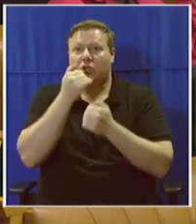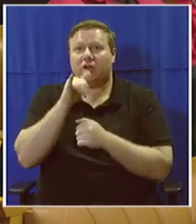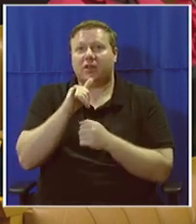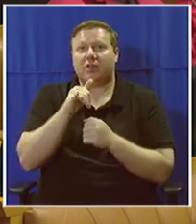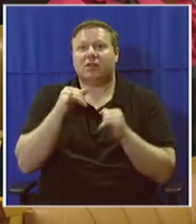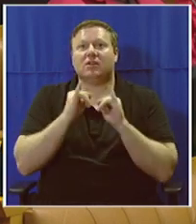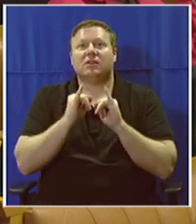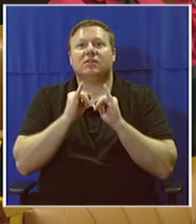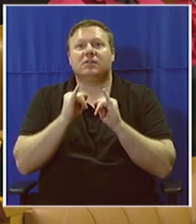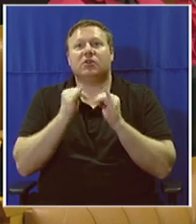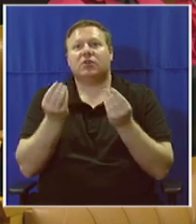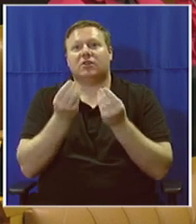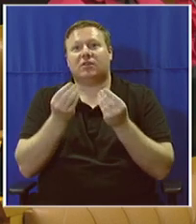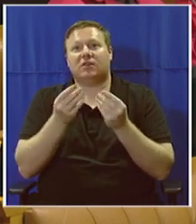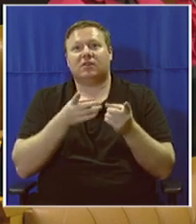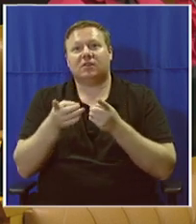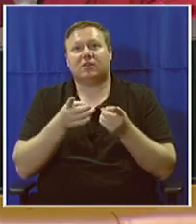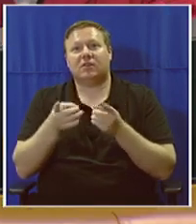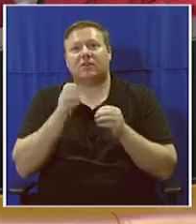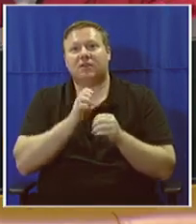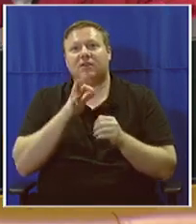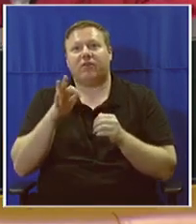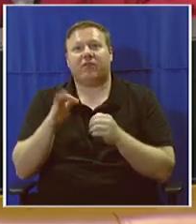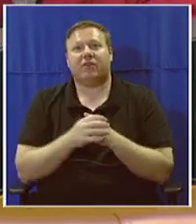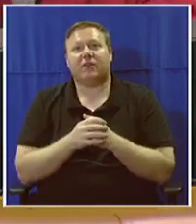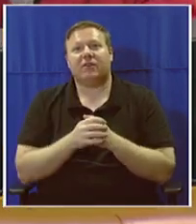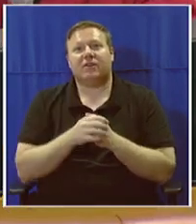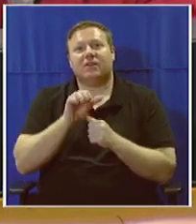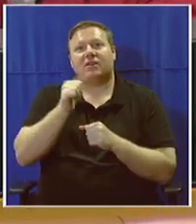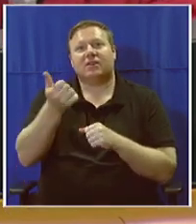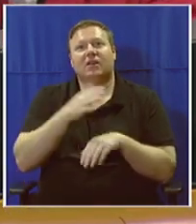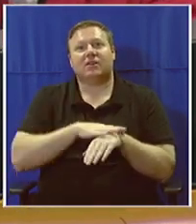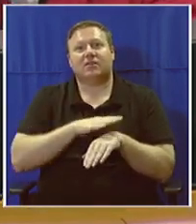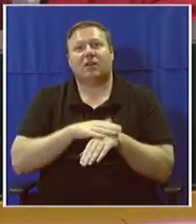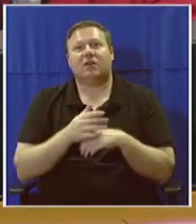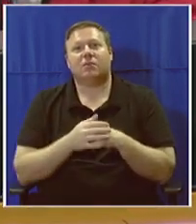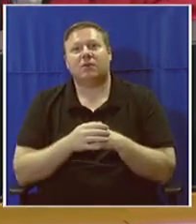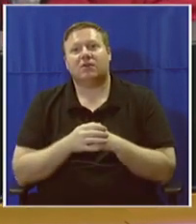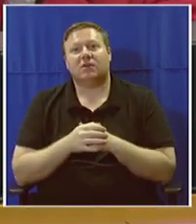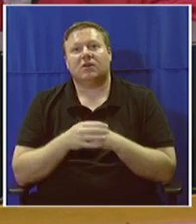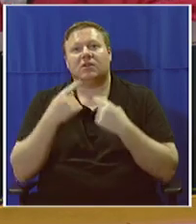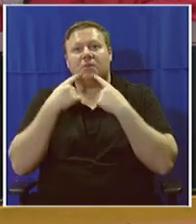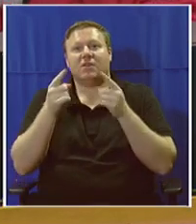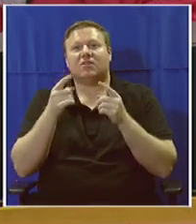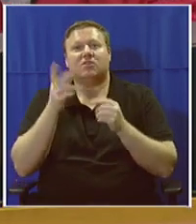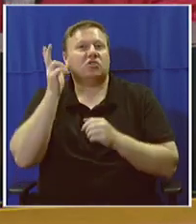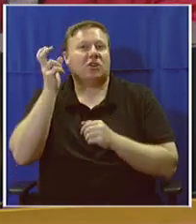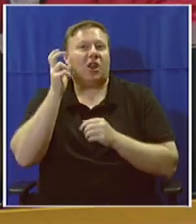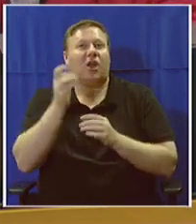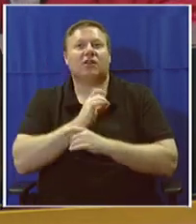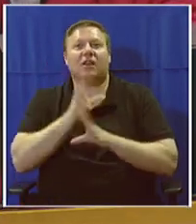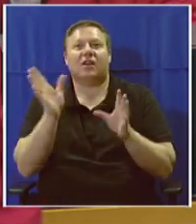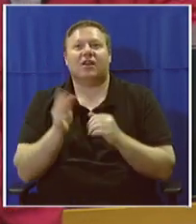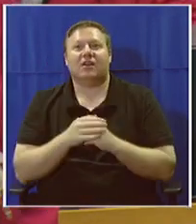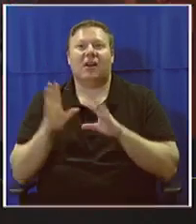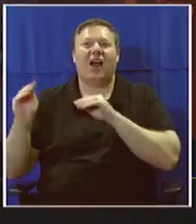stuff here as the EFF, so next time, but the message is loud and clear. Thank you.